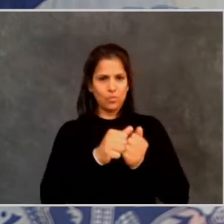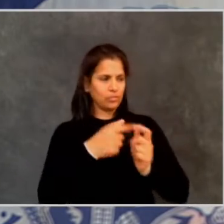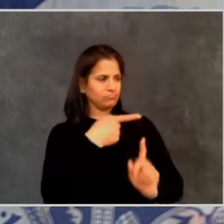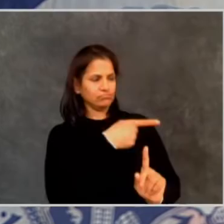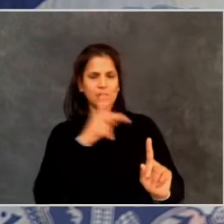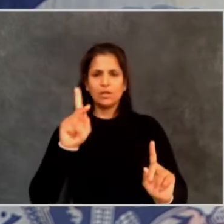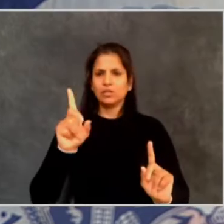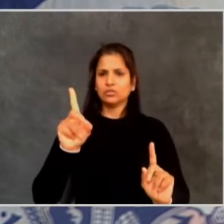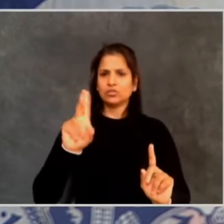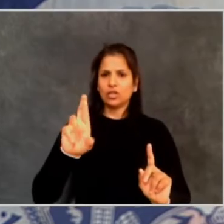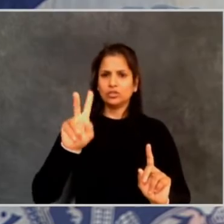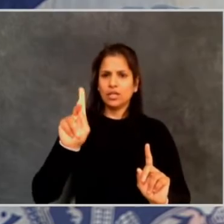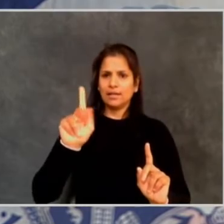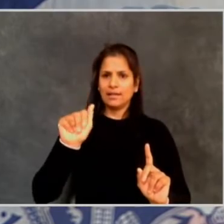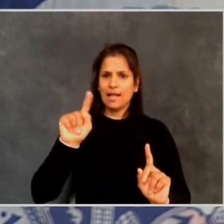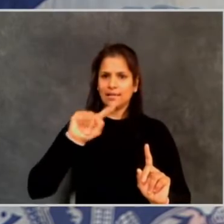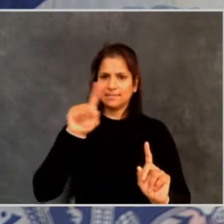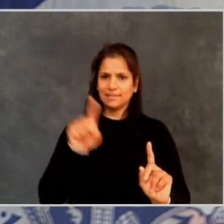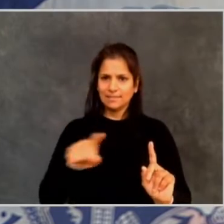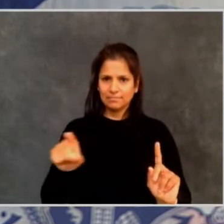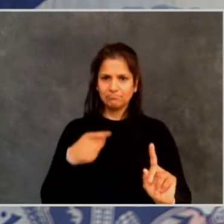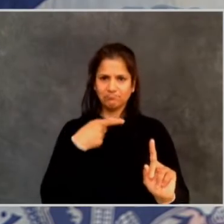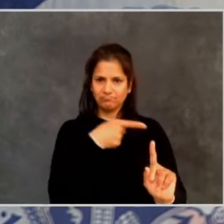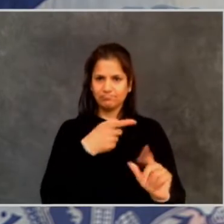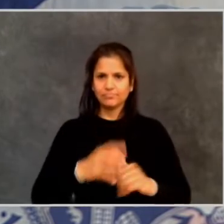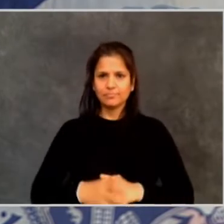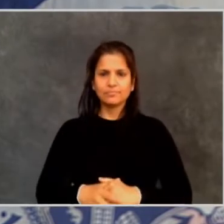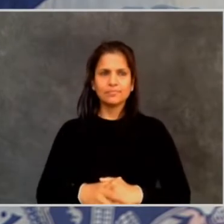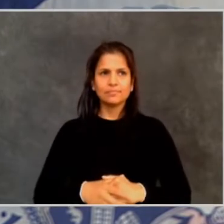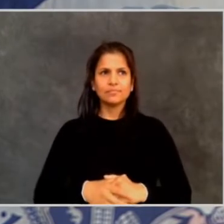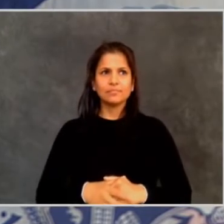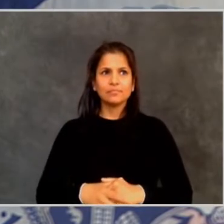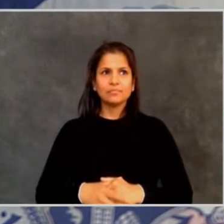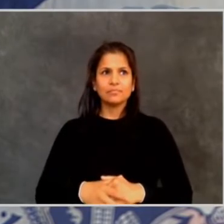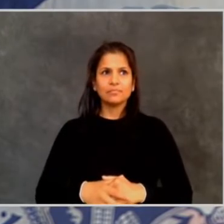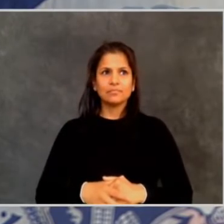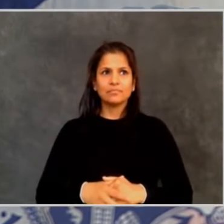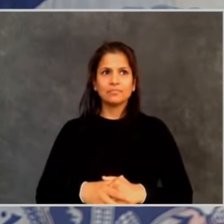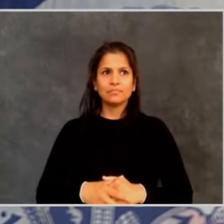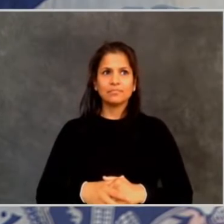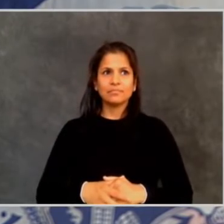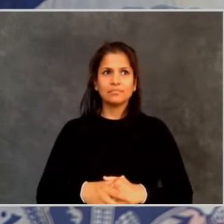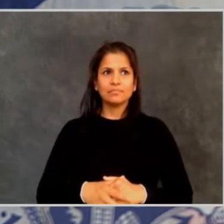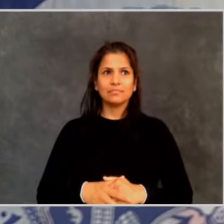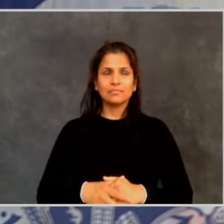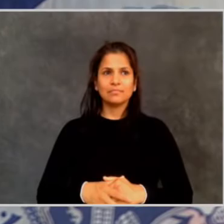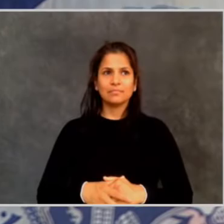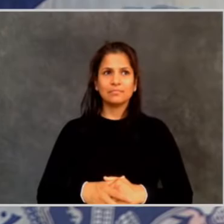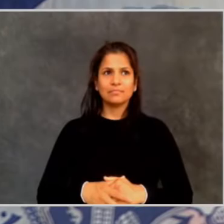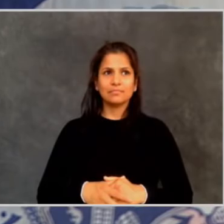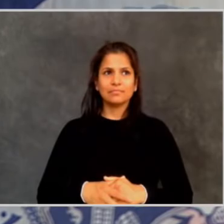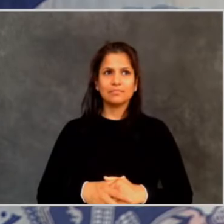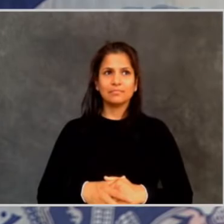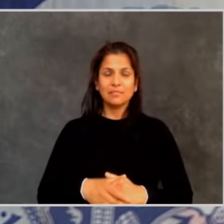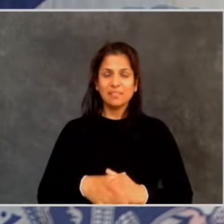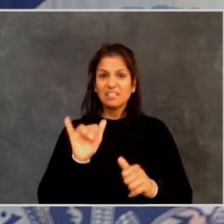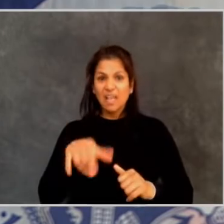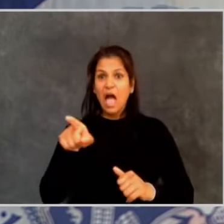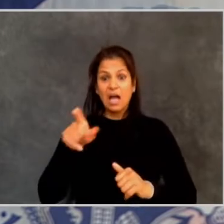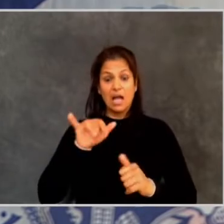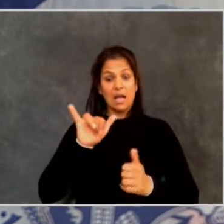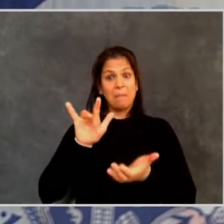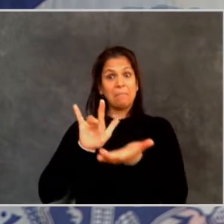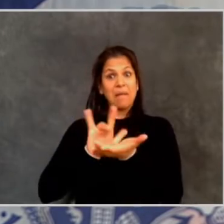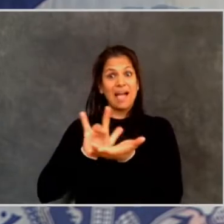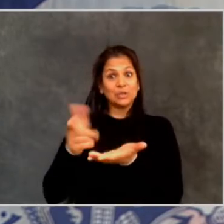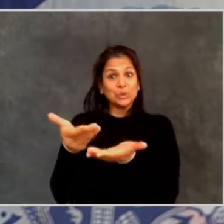big deal. I think that the first thing that I understand about the antibody testing is it's not here yet in